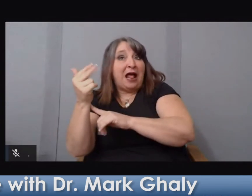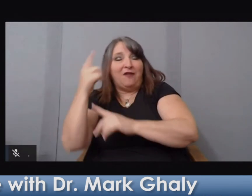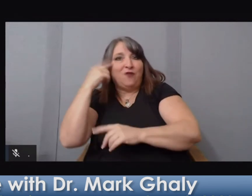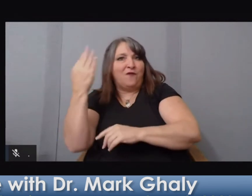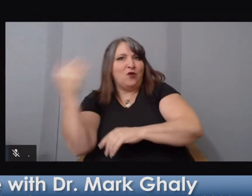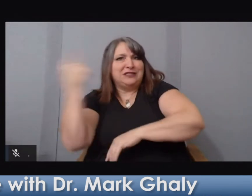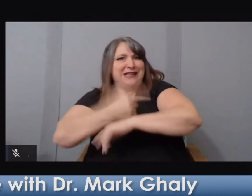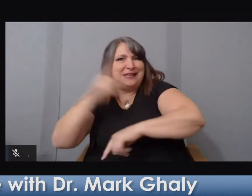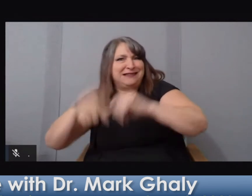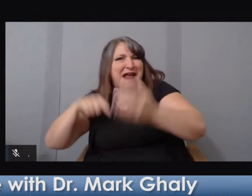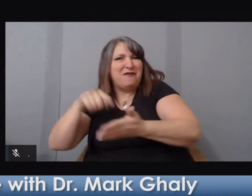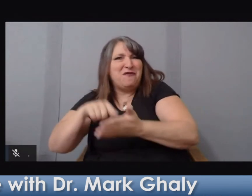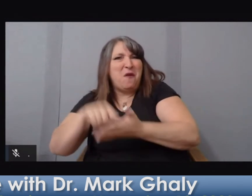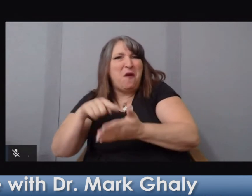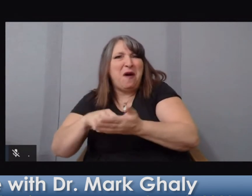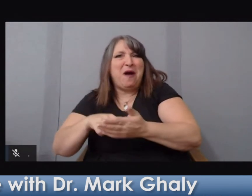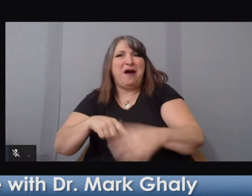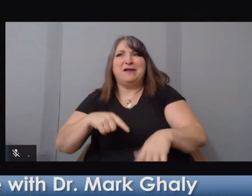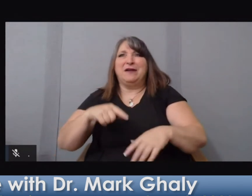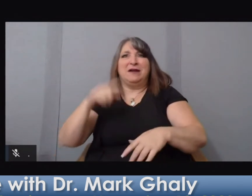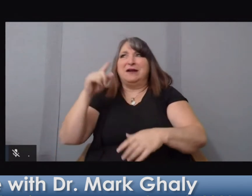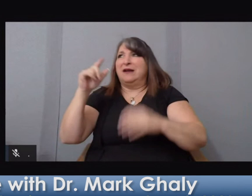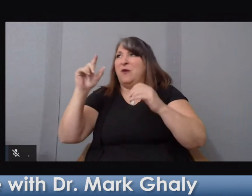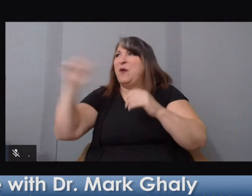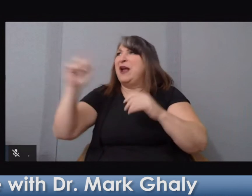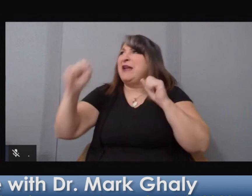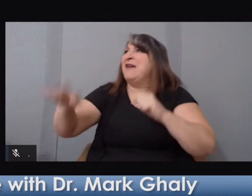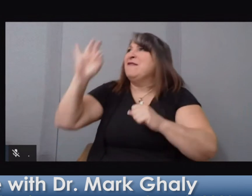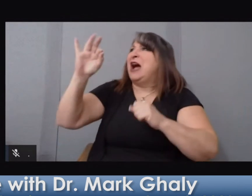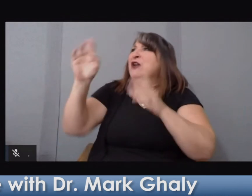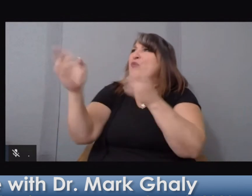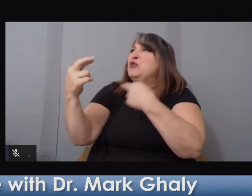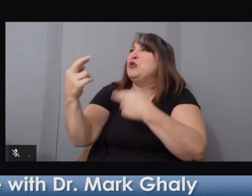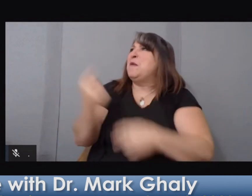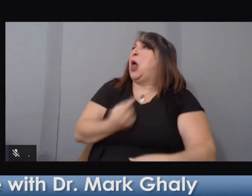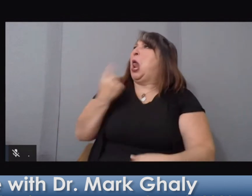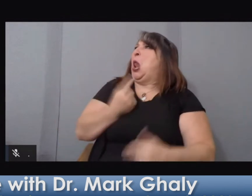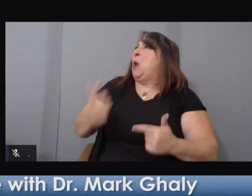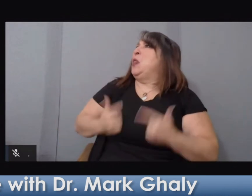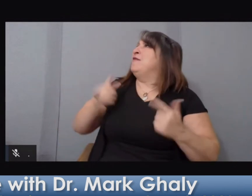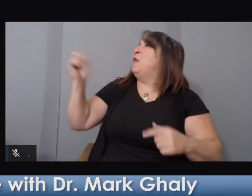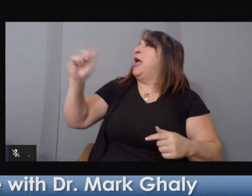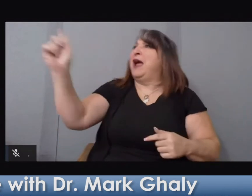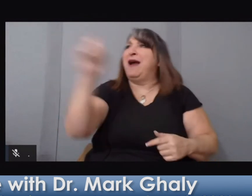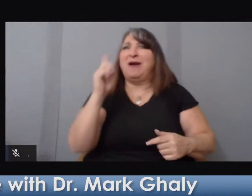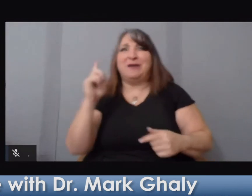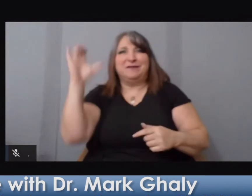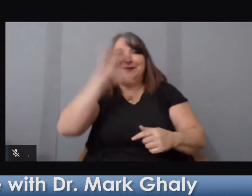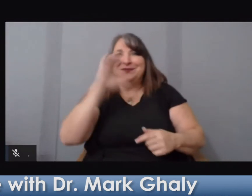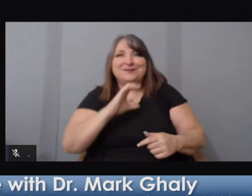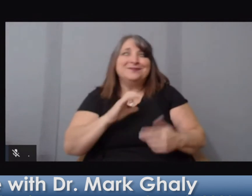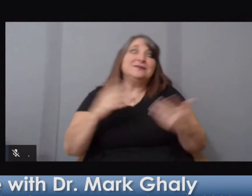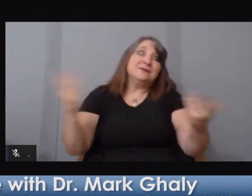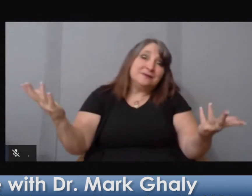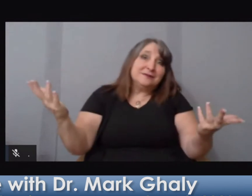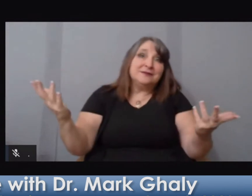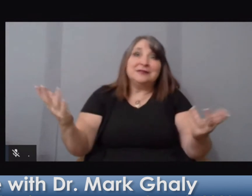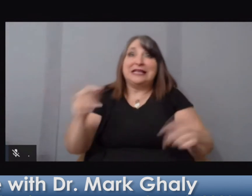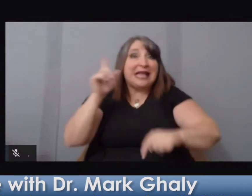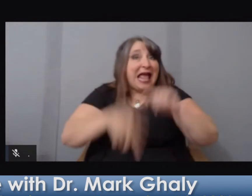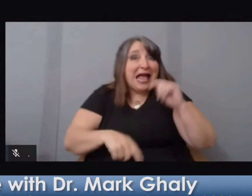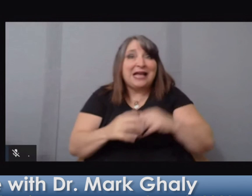that there are other things that people can do to reduce their risk, keeping a surgical mask on as much as